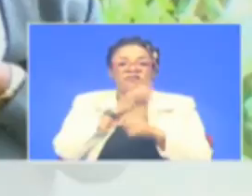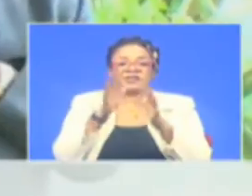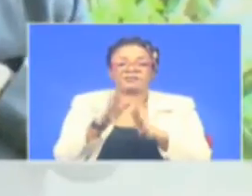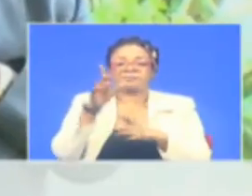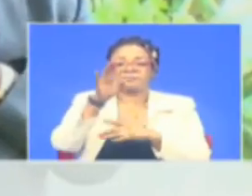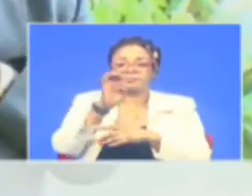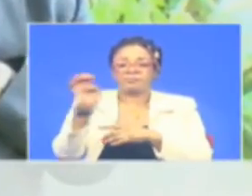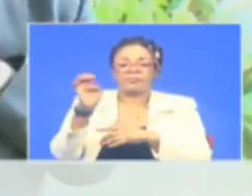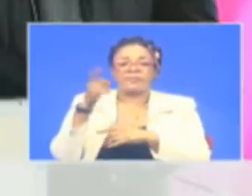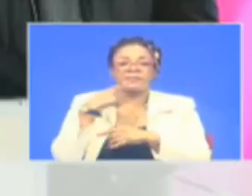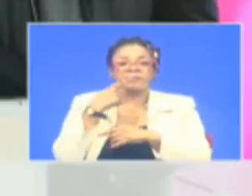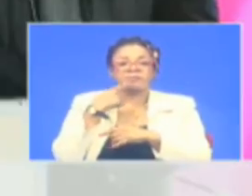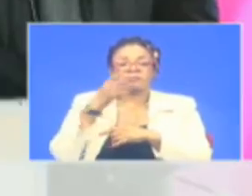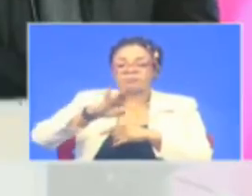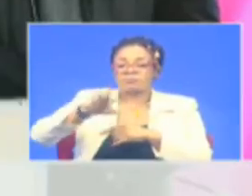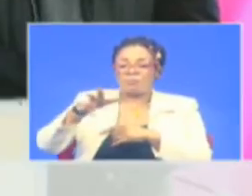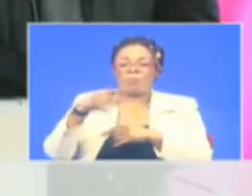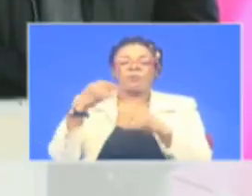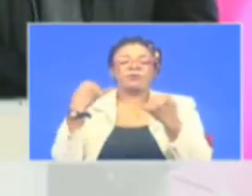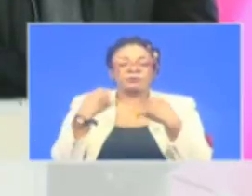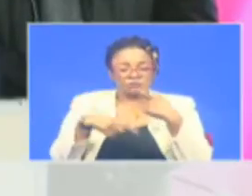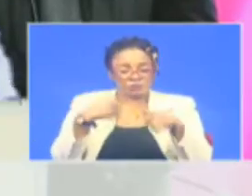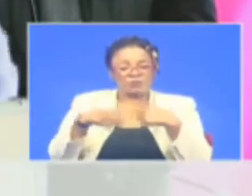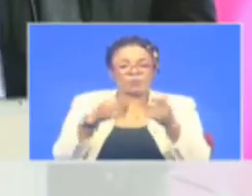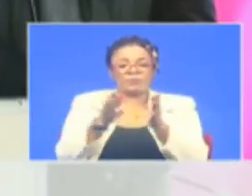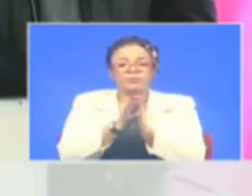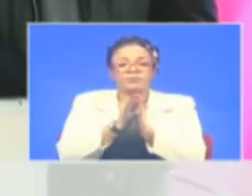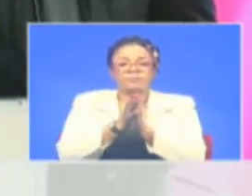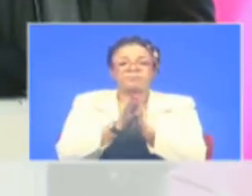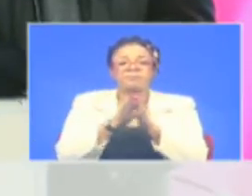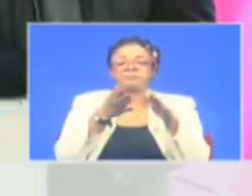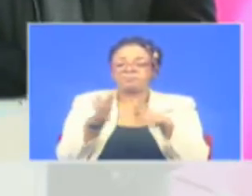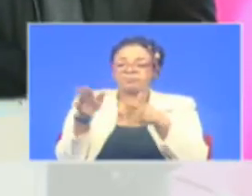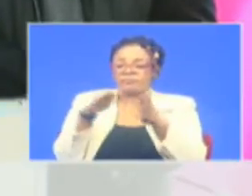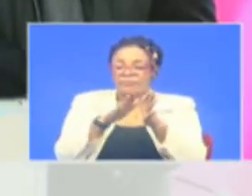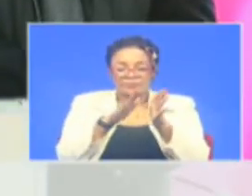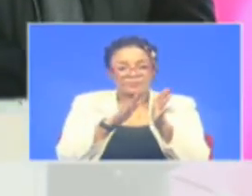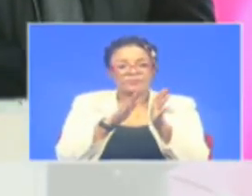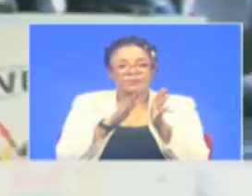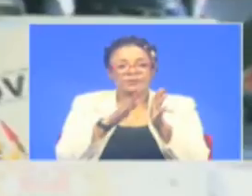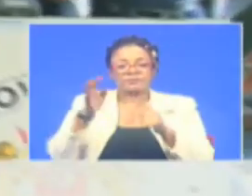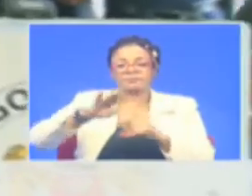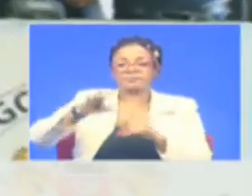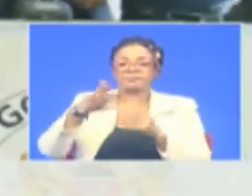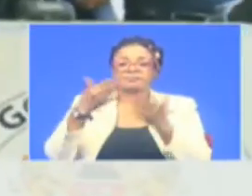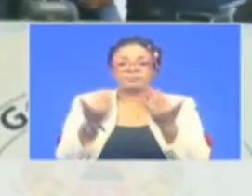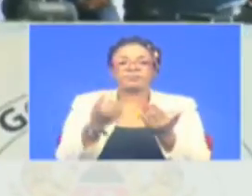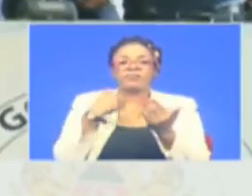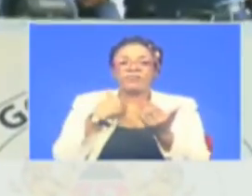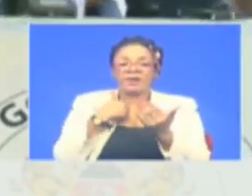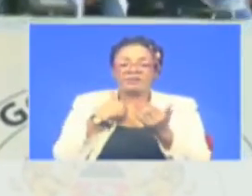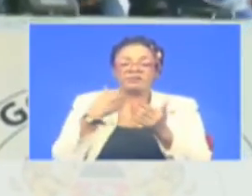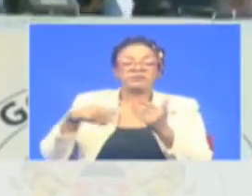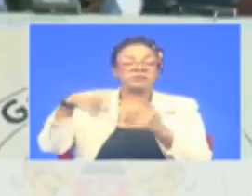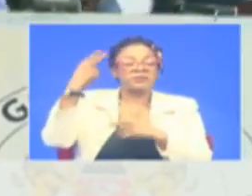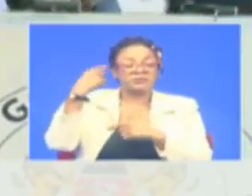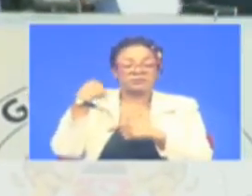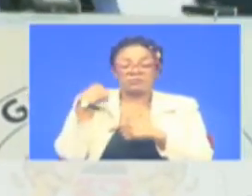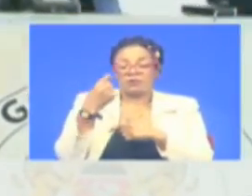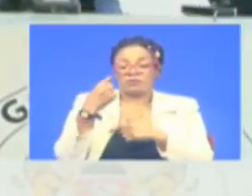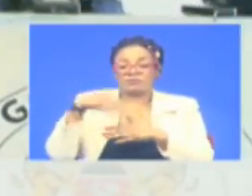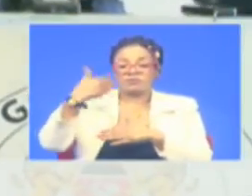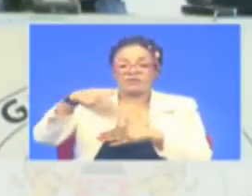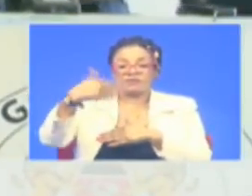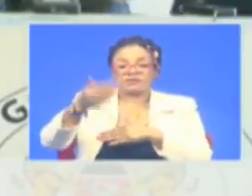the county will tighten its COVID-19 mitigation measures. The county has recorded among the highest number of daily